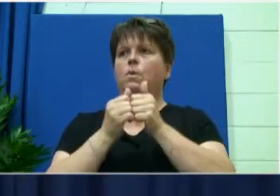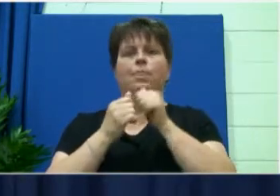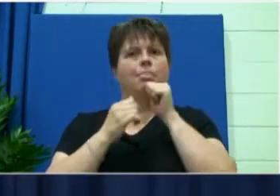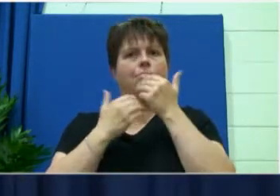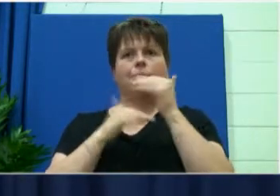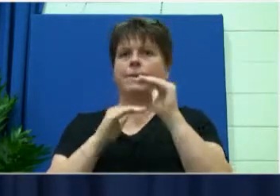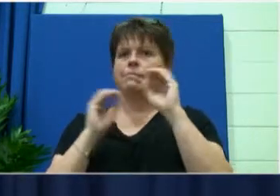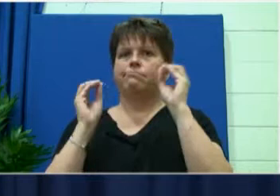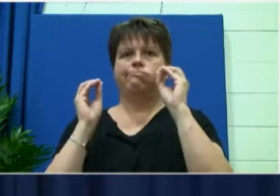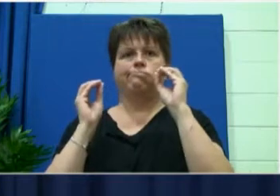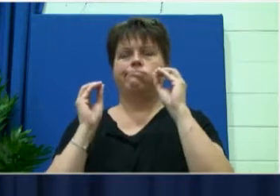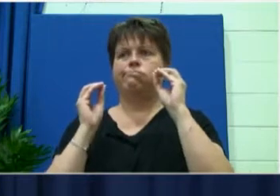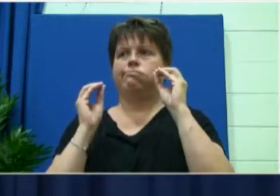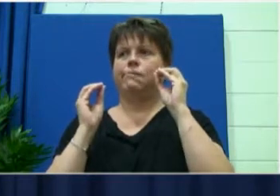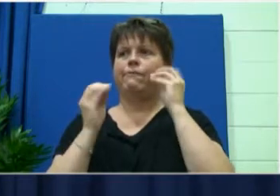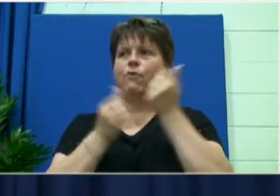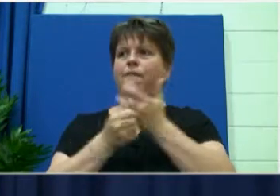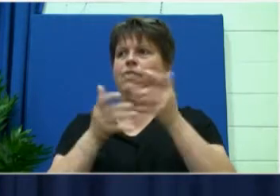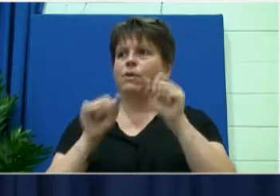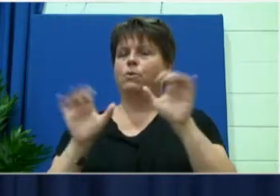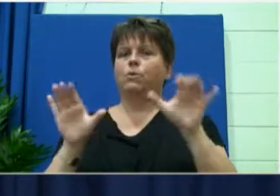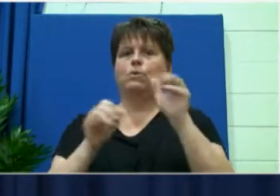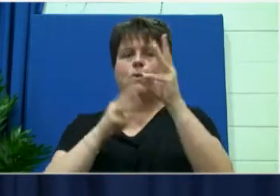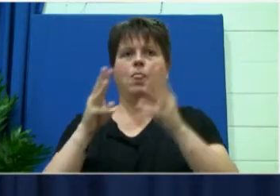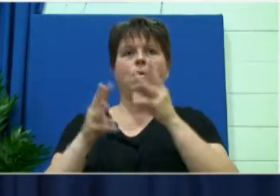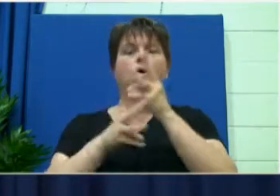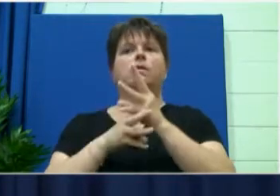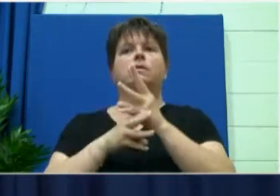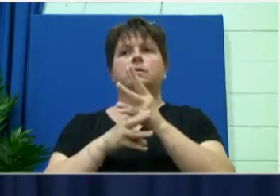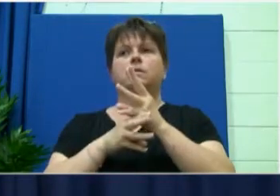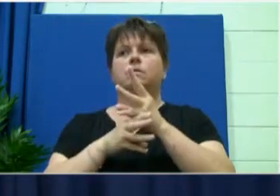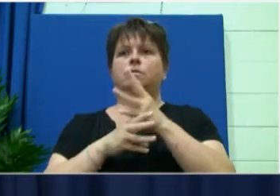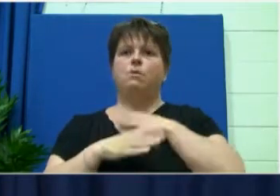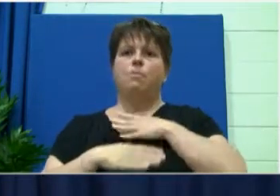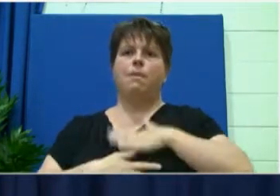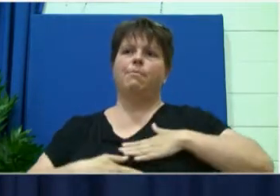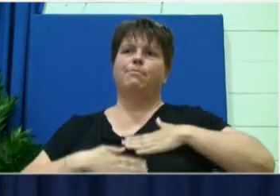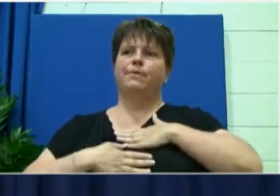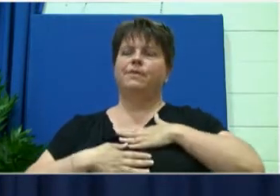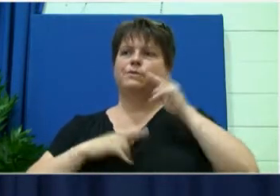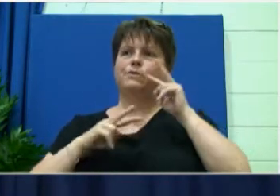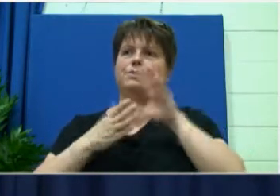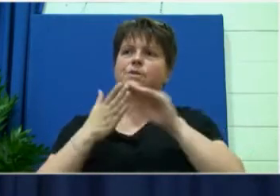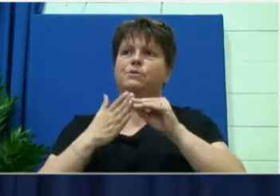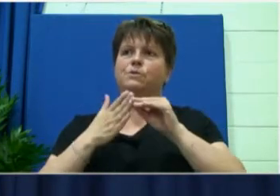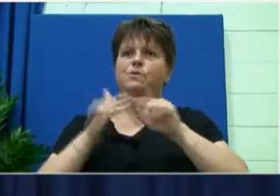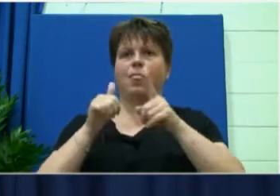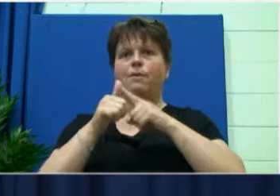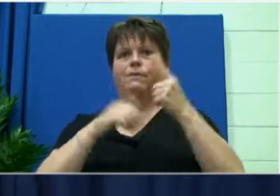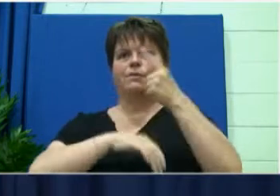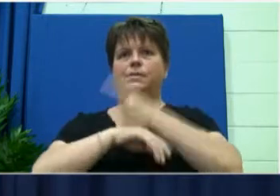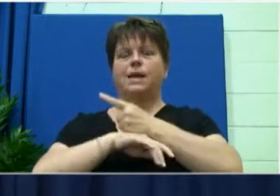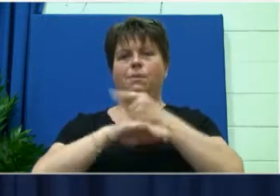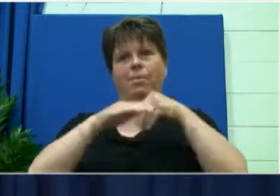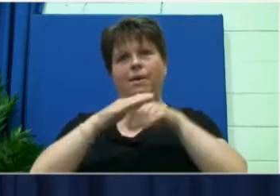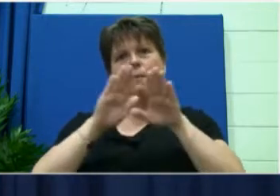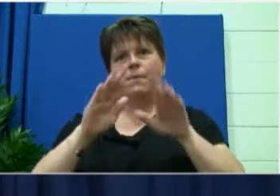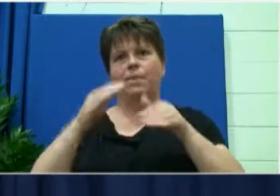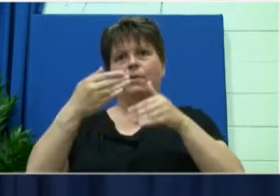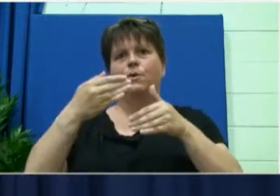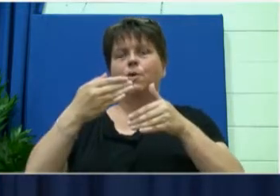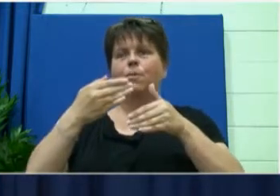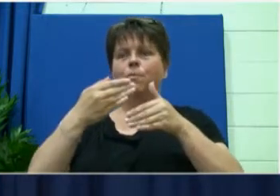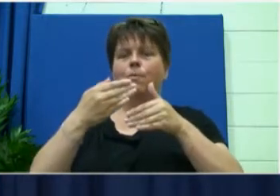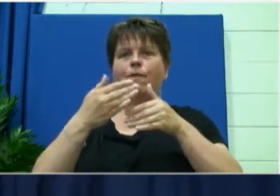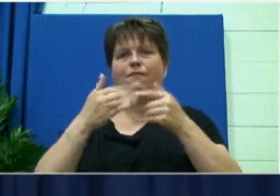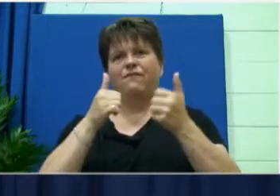limits for all kinds of things you could do in the world. So it's my privilege to see students on the very first day when they come into a freshman